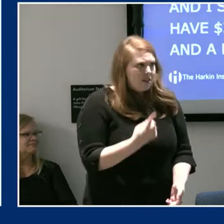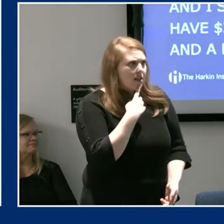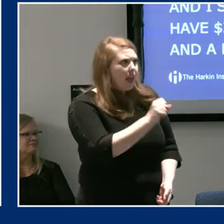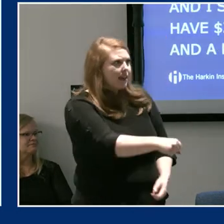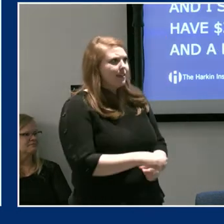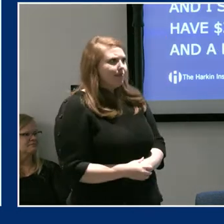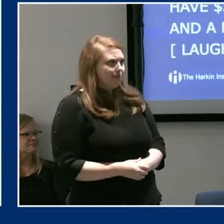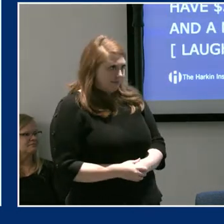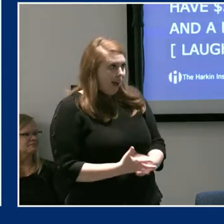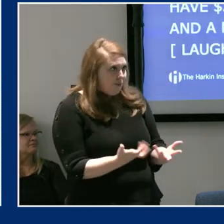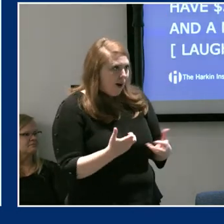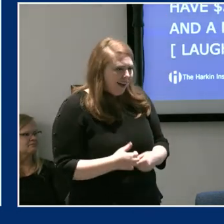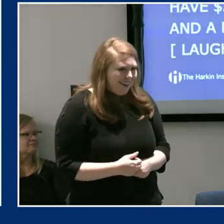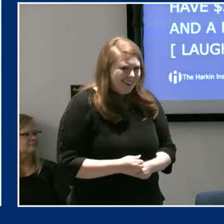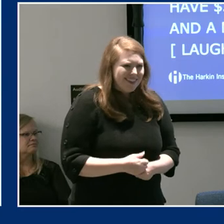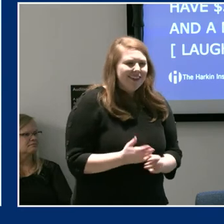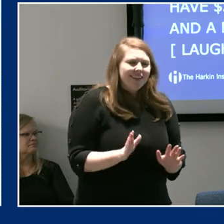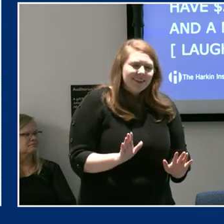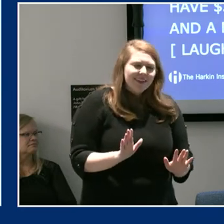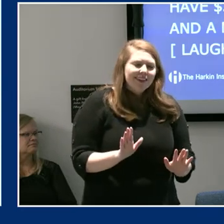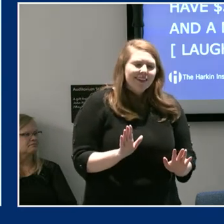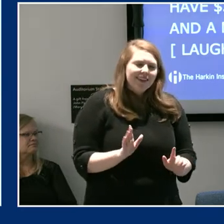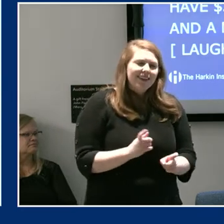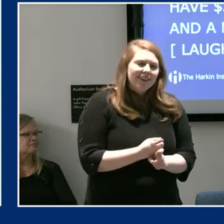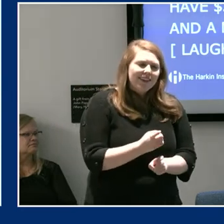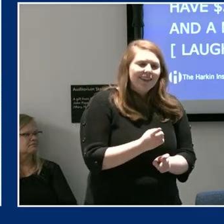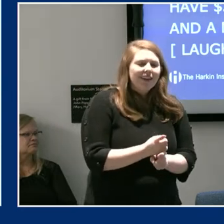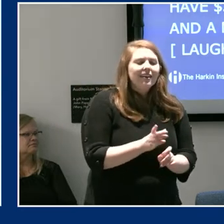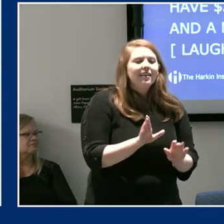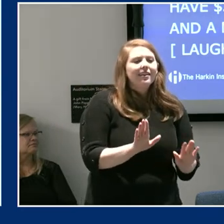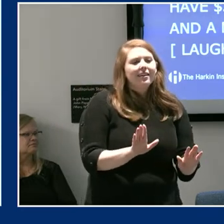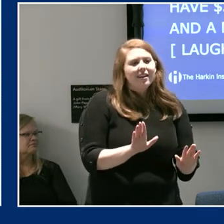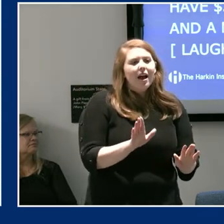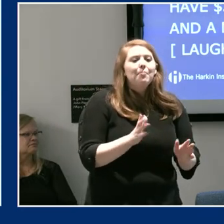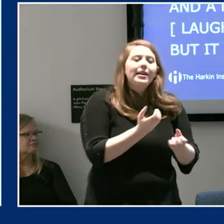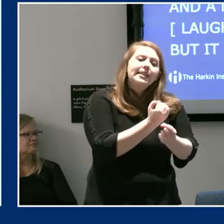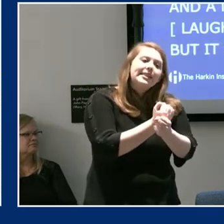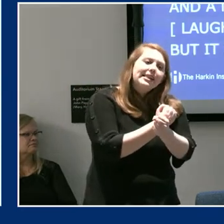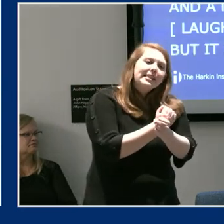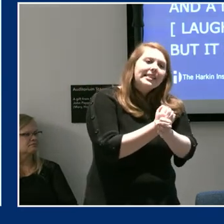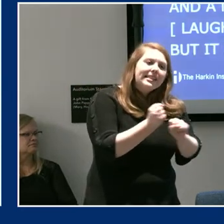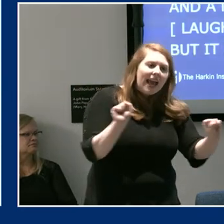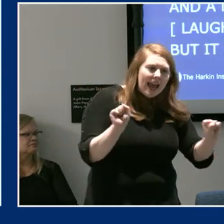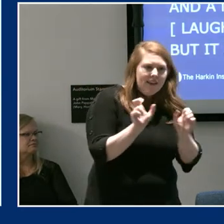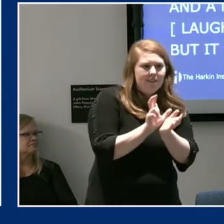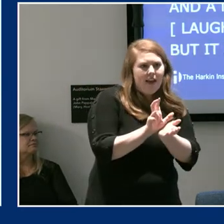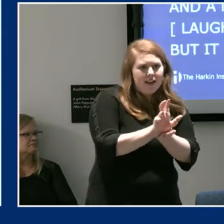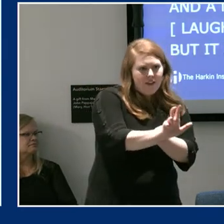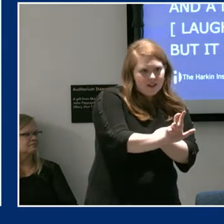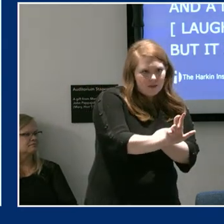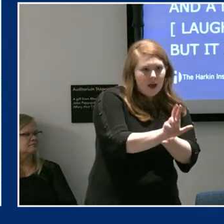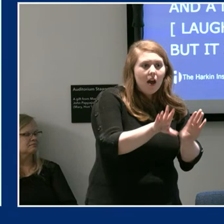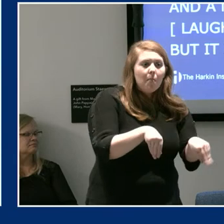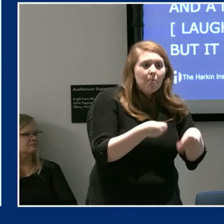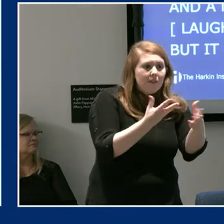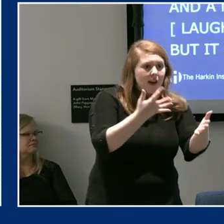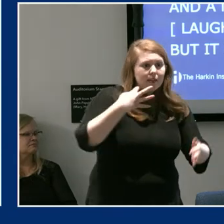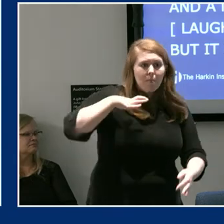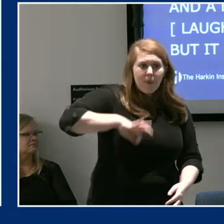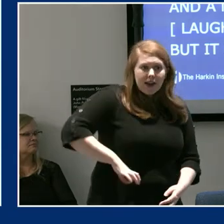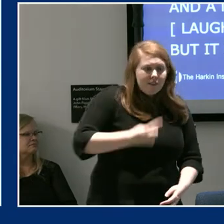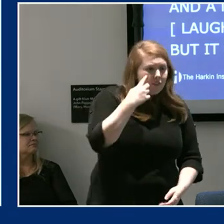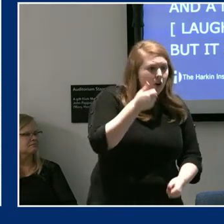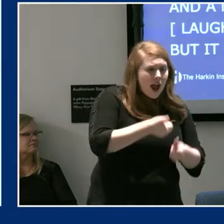But it is the safest investment. It has provided a benefit for everybody